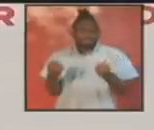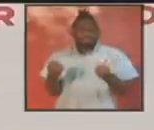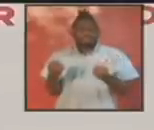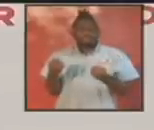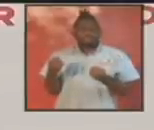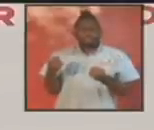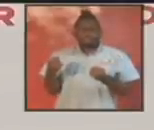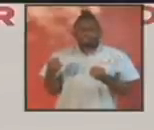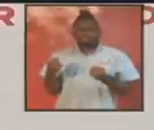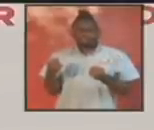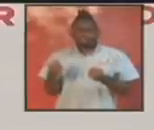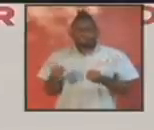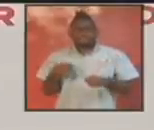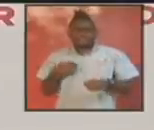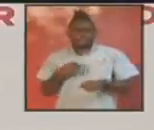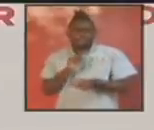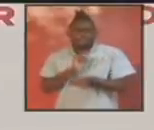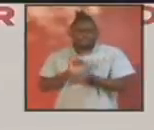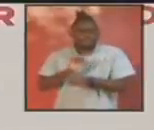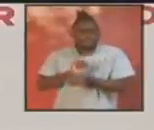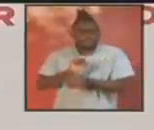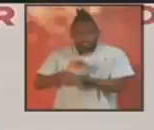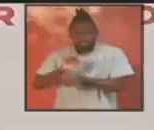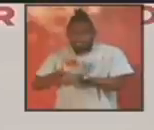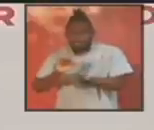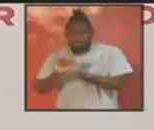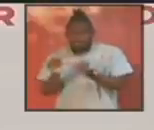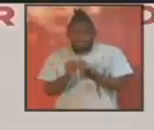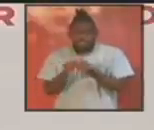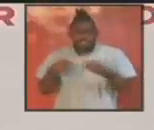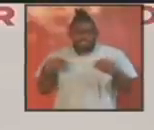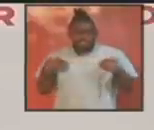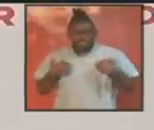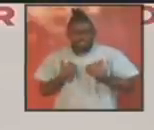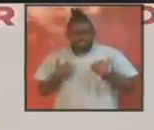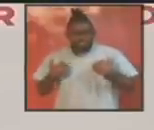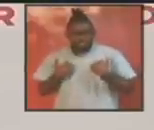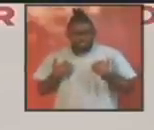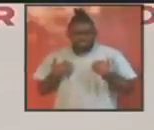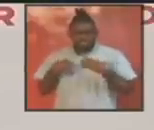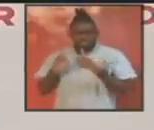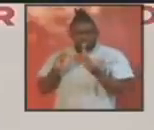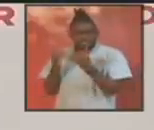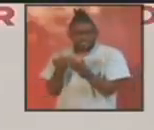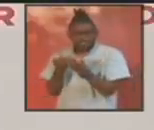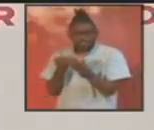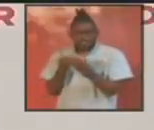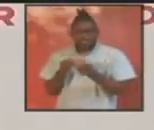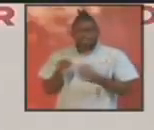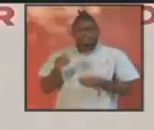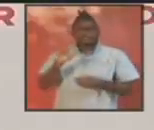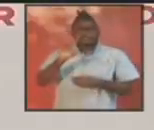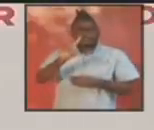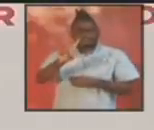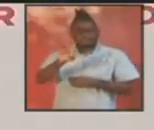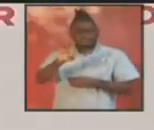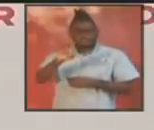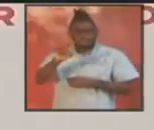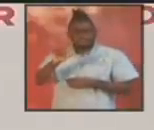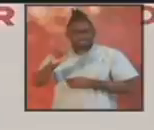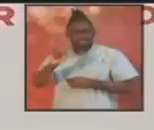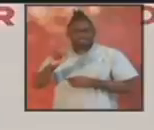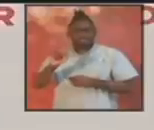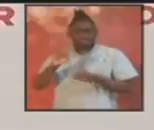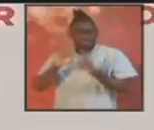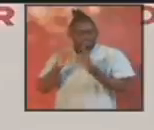Health Department, continuously assesses and engages in surveillance for diseased or